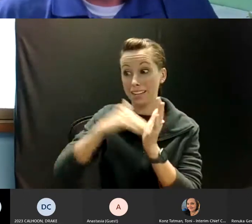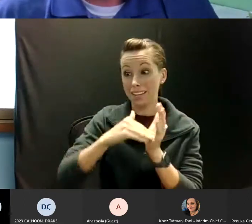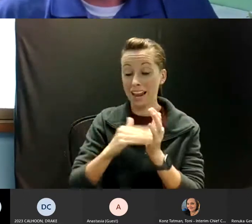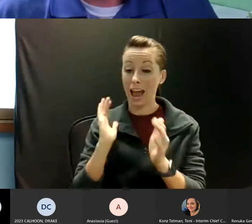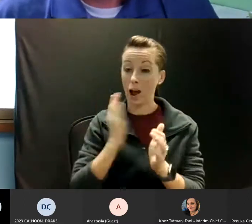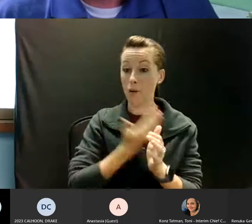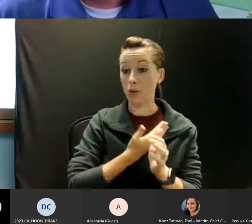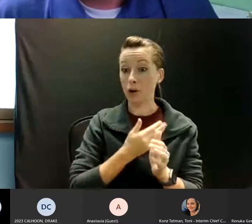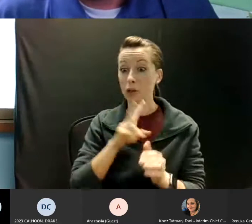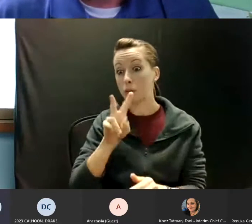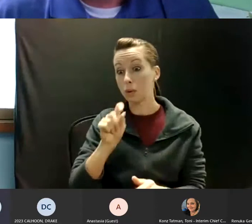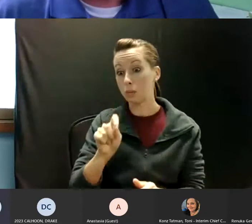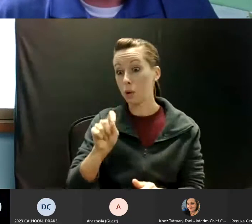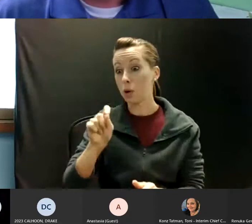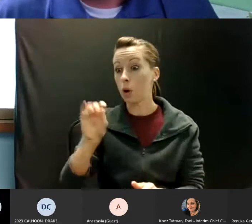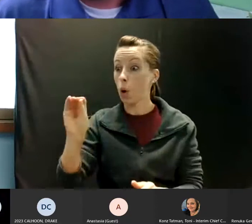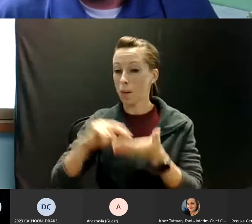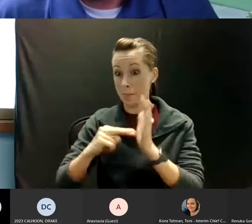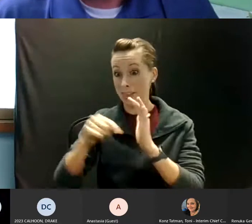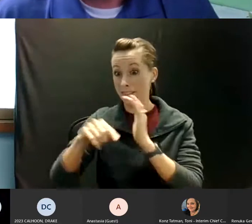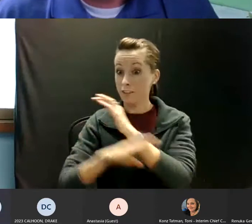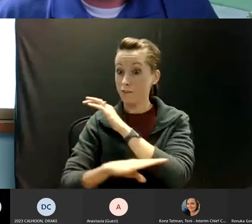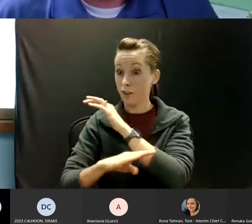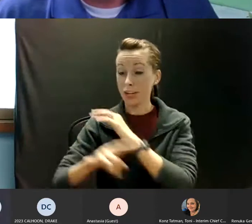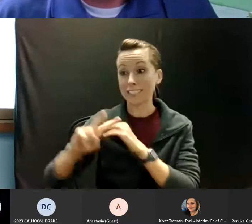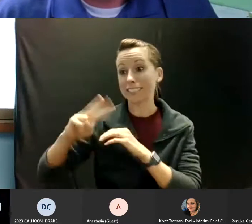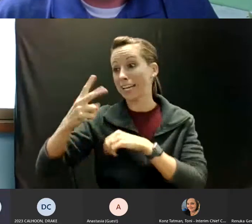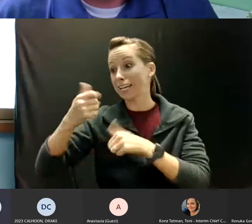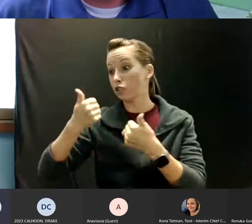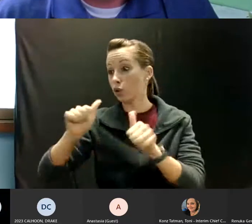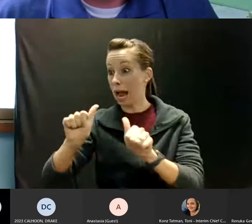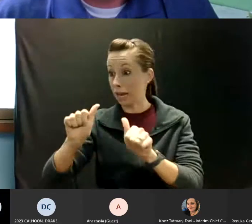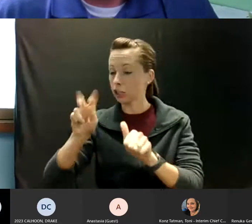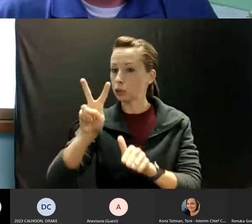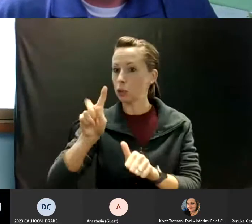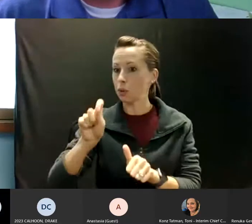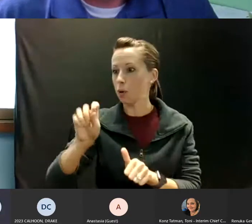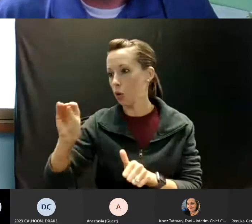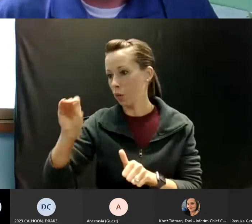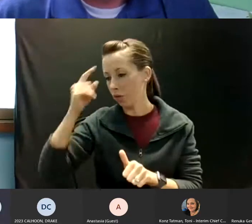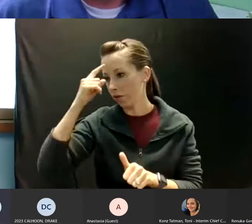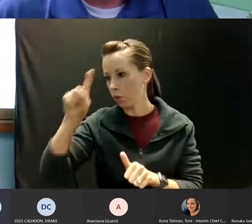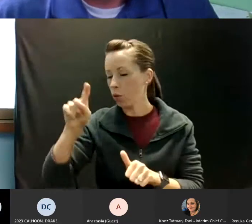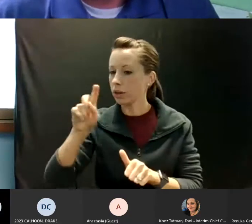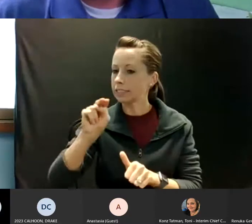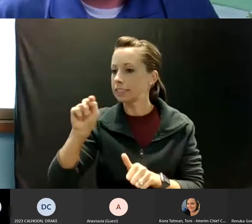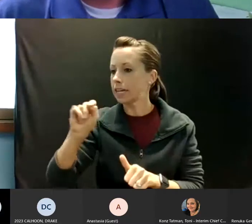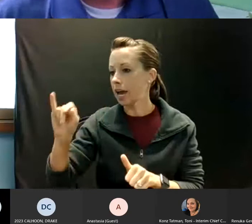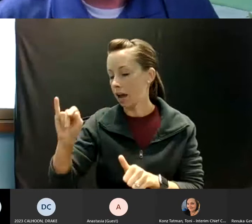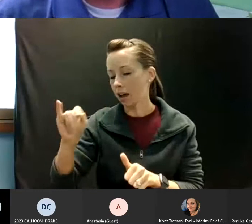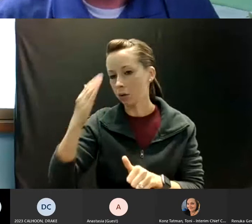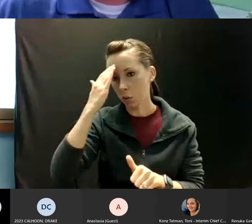help districts see that project-based learning, assignments that aren't just one day at a time assignments, but more